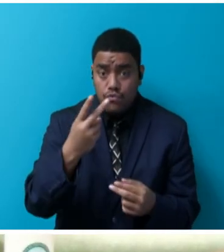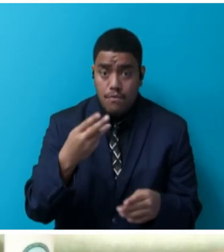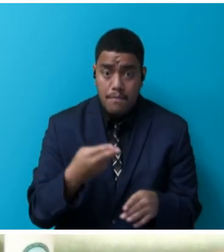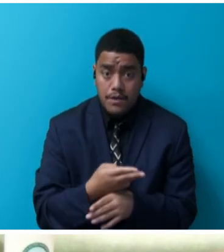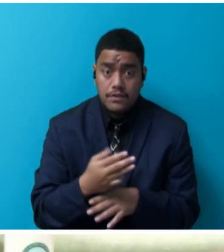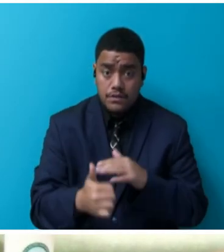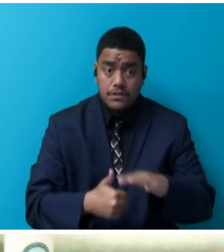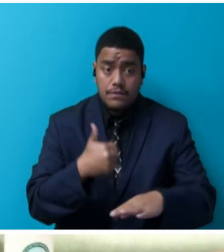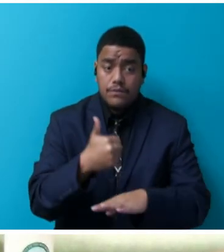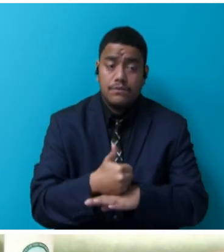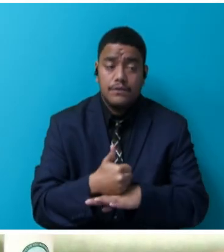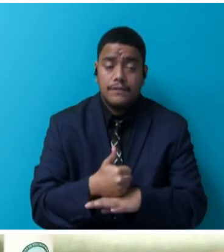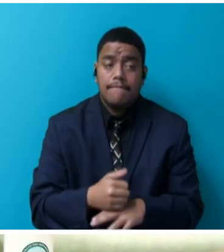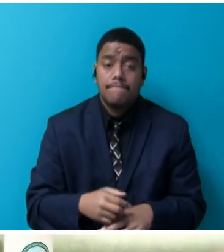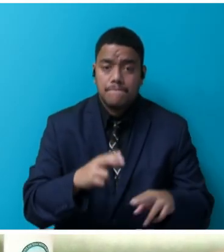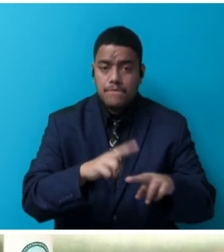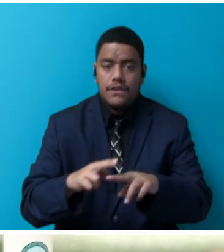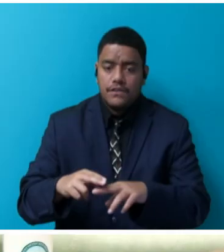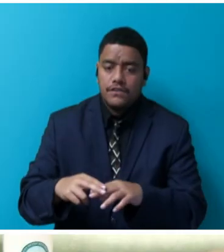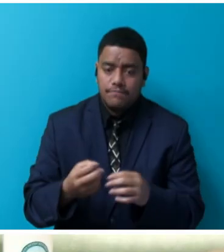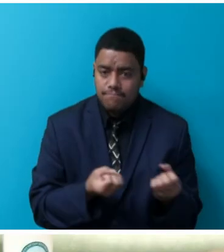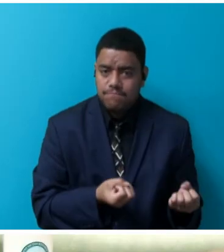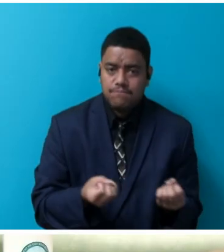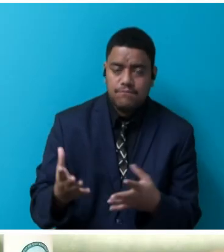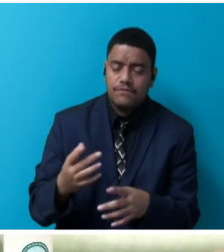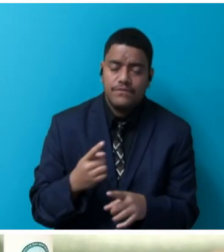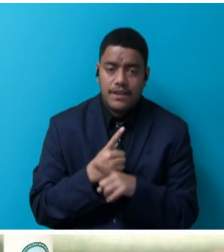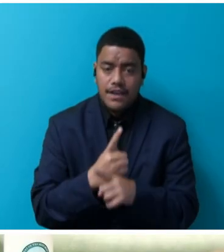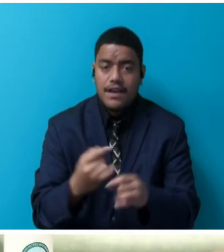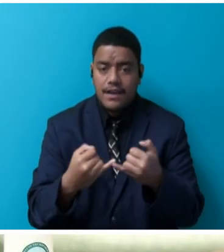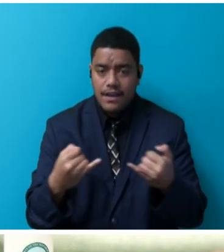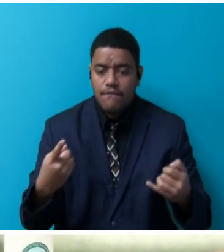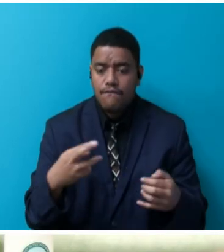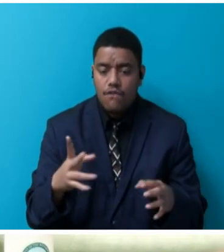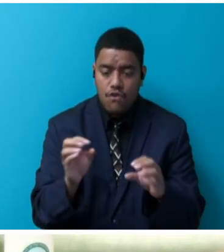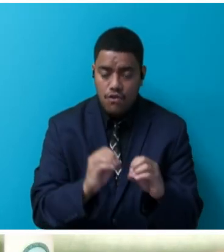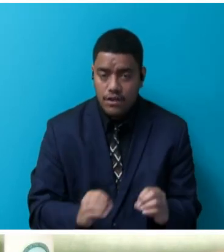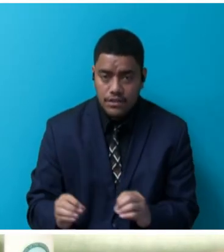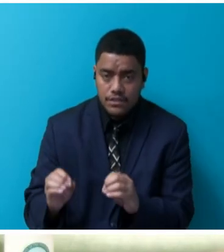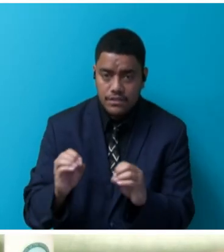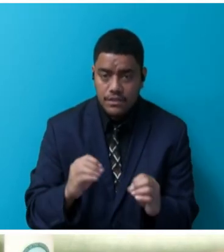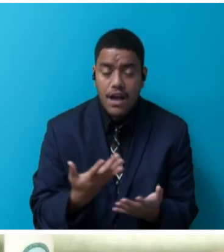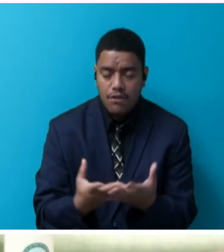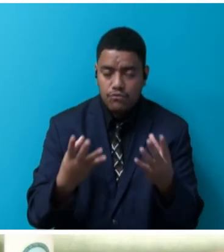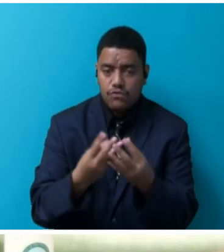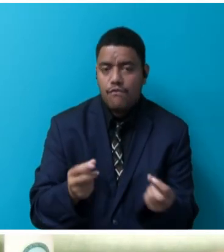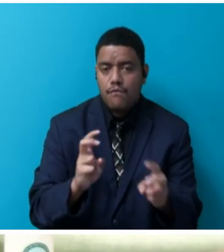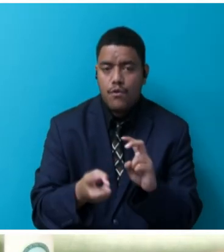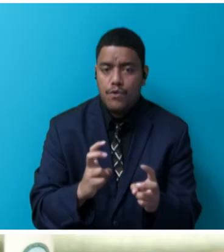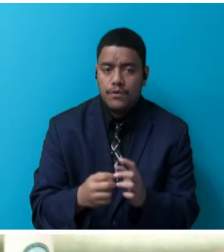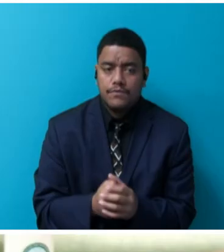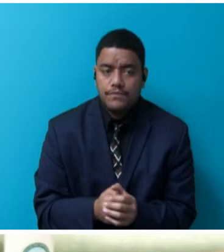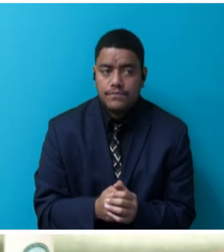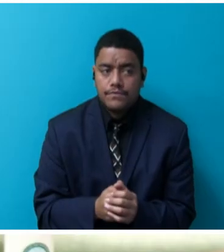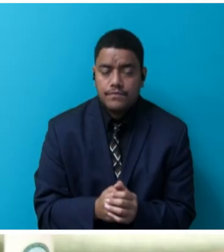establishment, Fiji CERT has delivered comprehensive guidelines for organizations to handle cyber incidents,